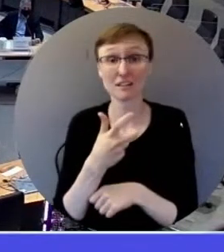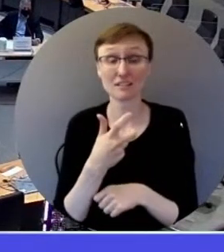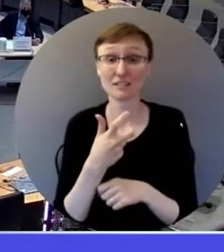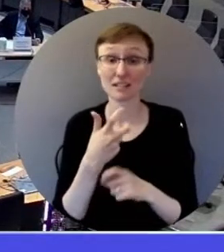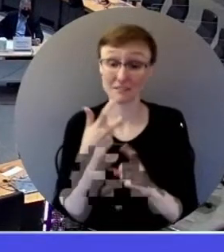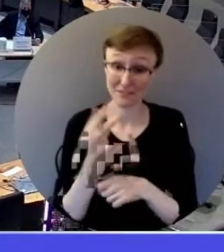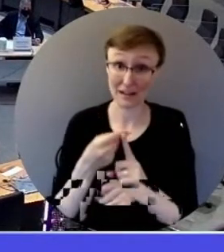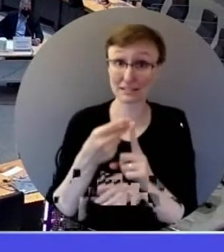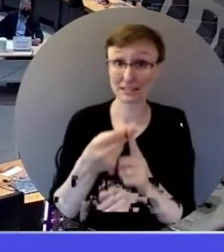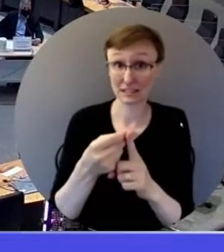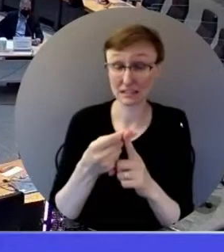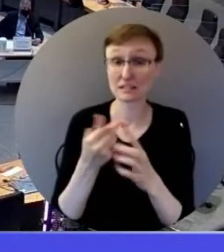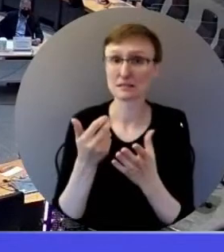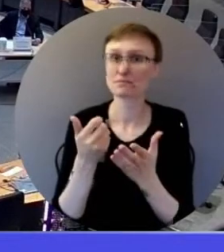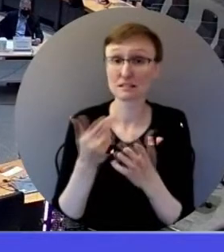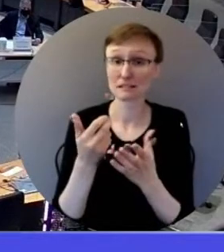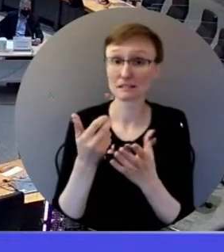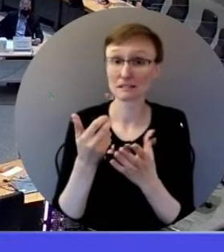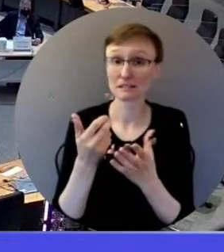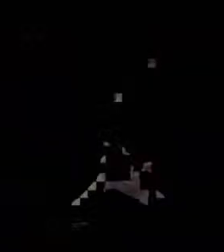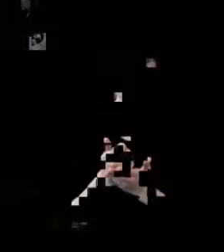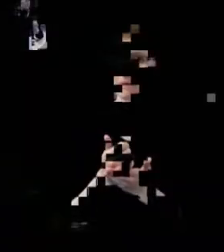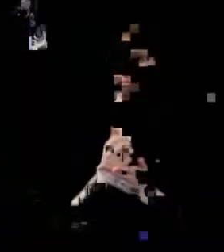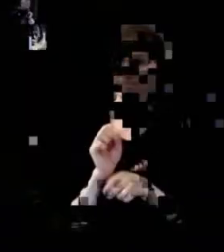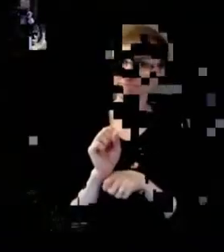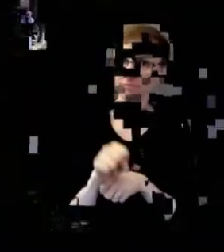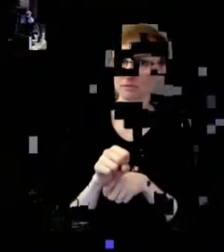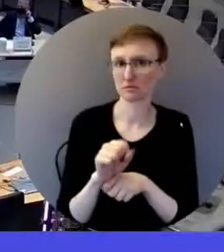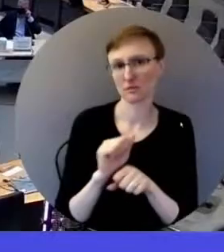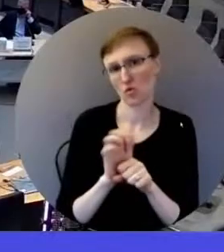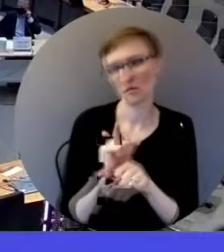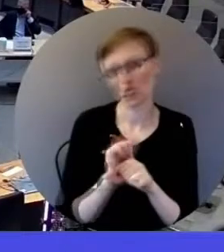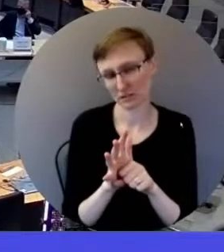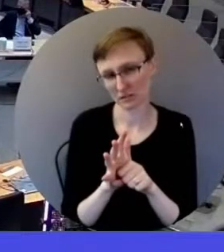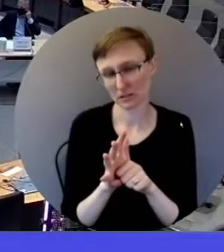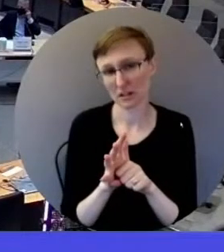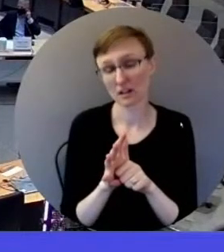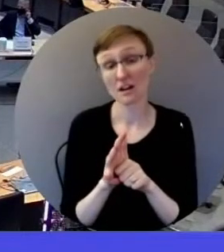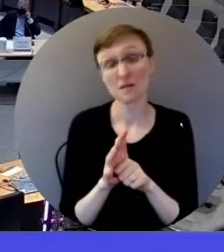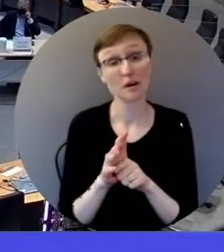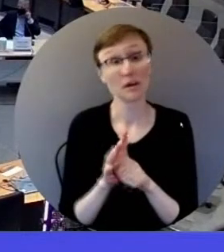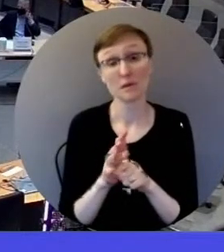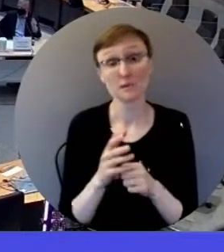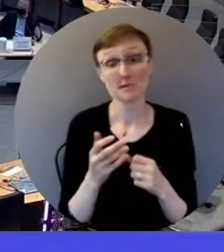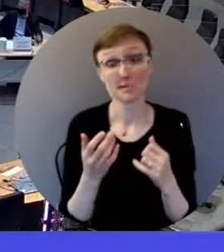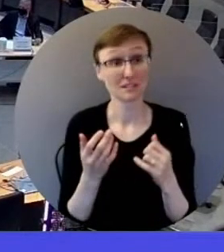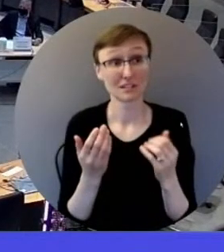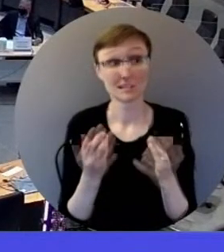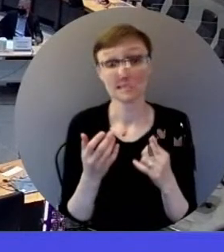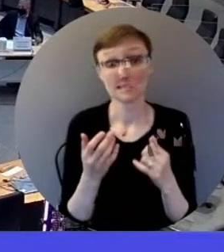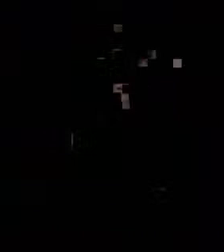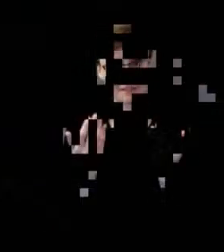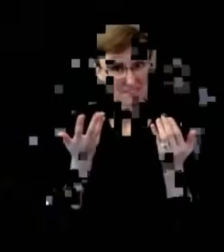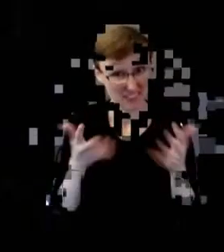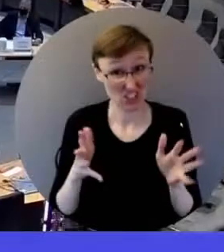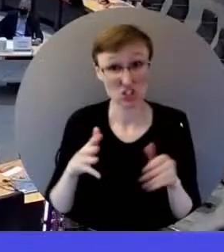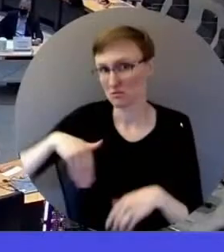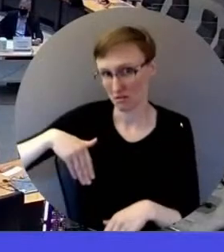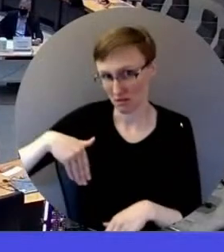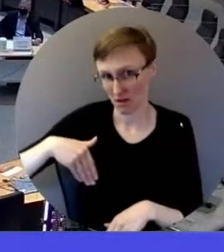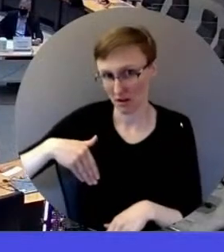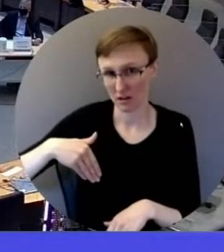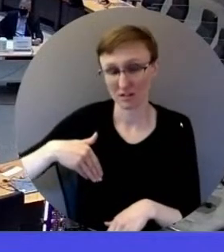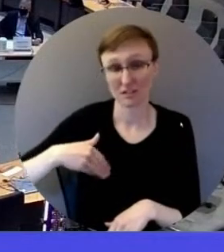yet because we still have a virus here that is more transmissible than the one we saw even last